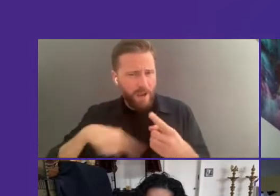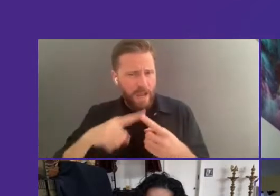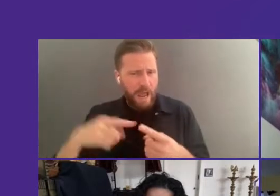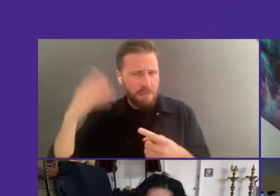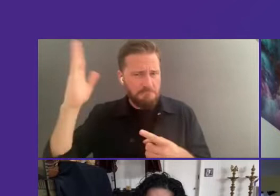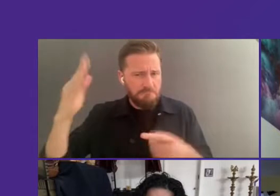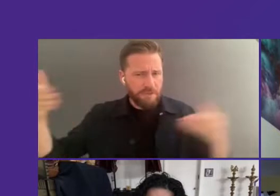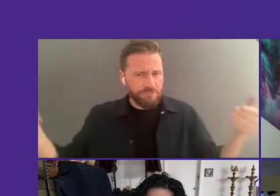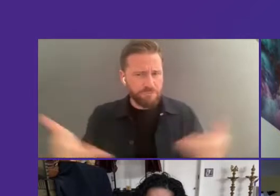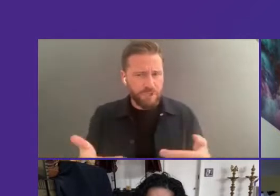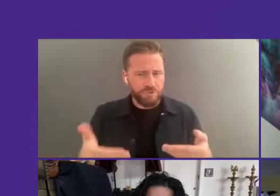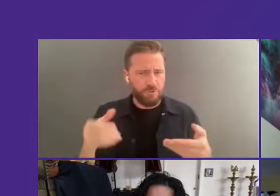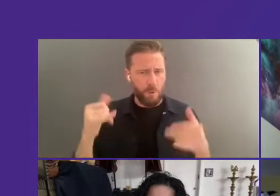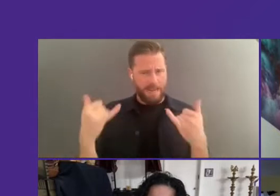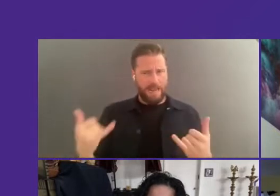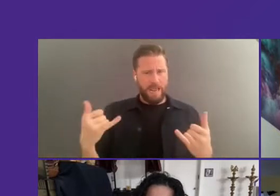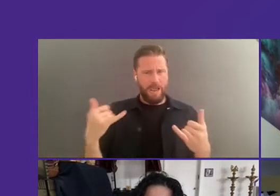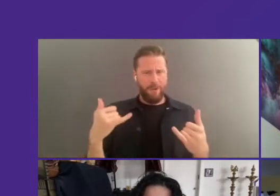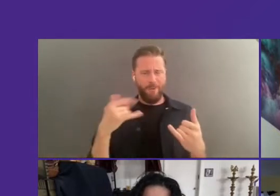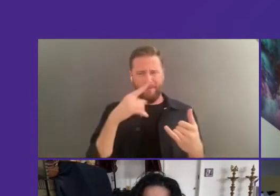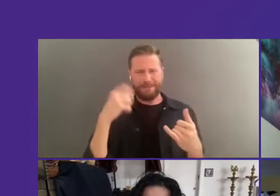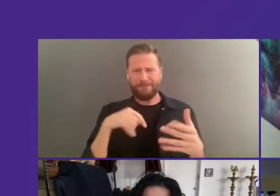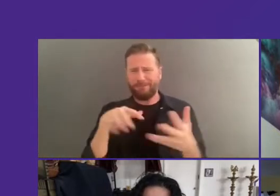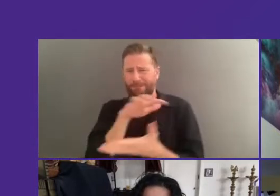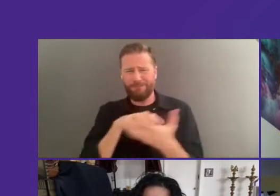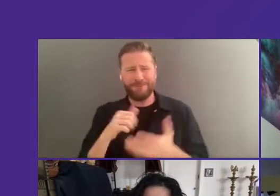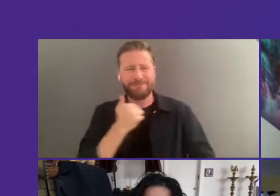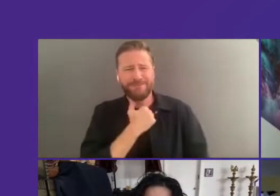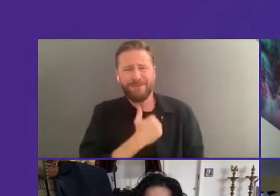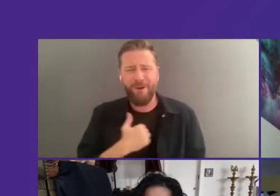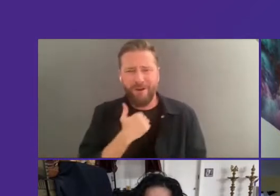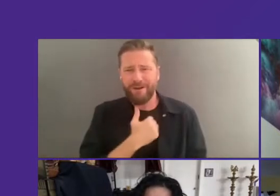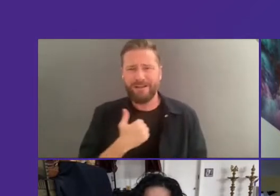now, or I am a little bit confused? I'm sorry.